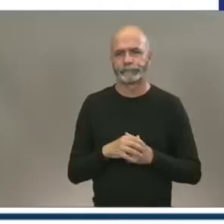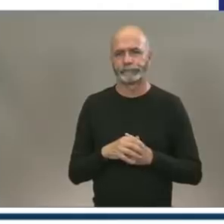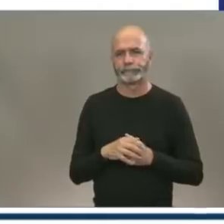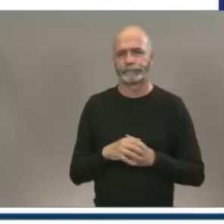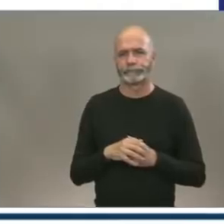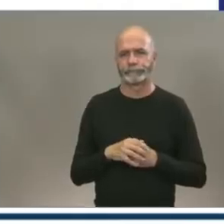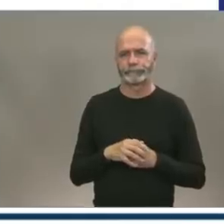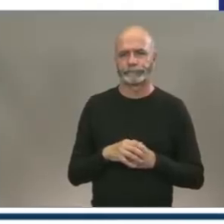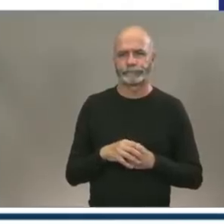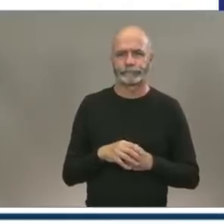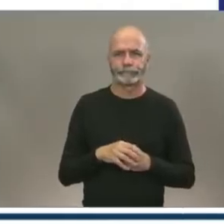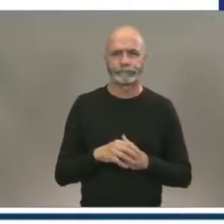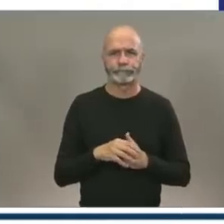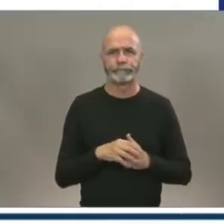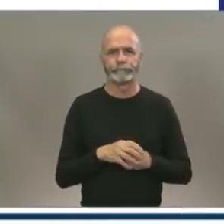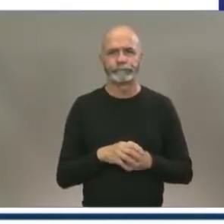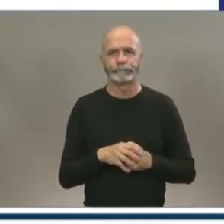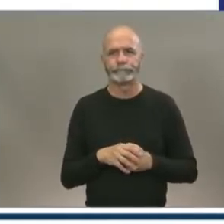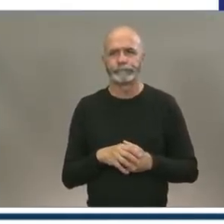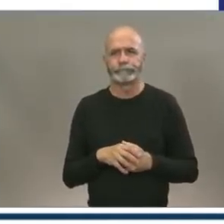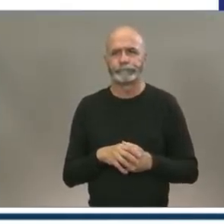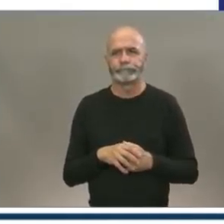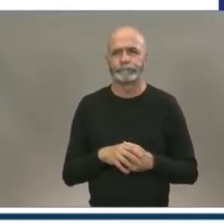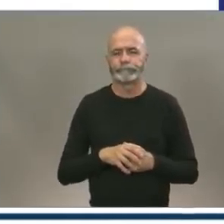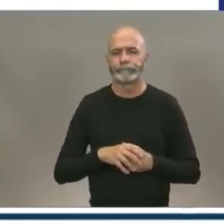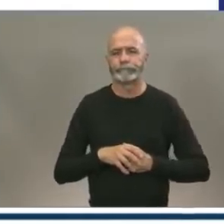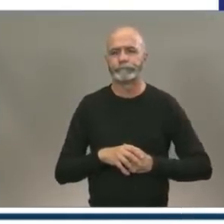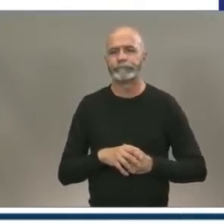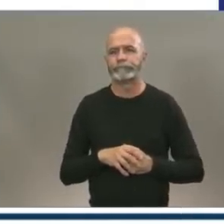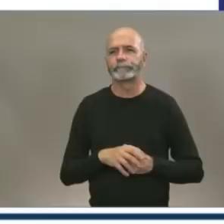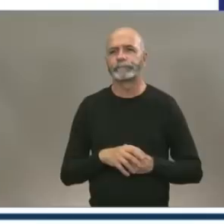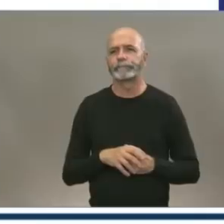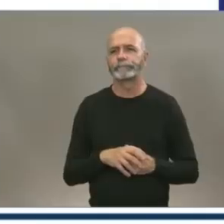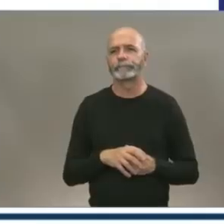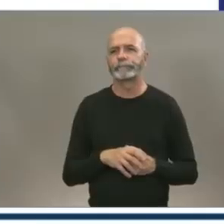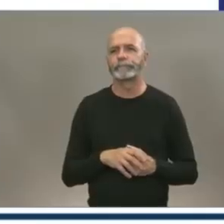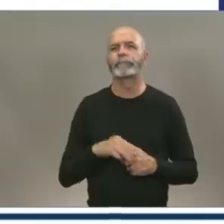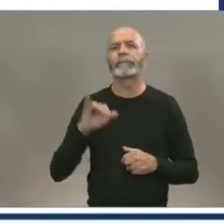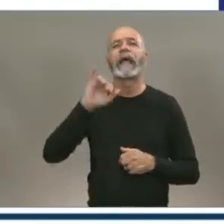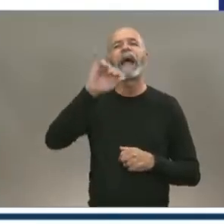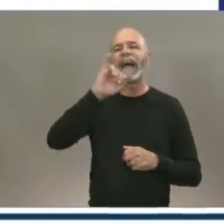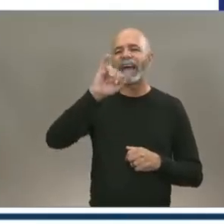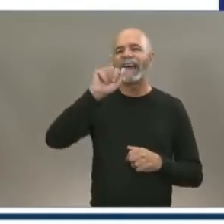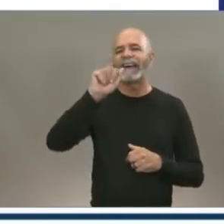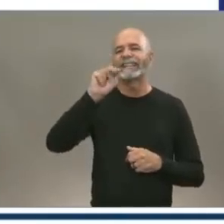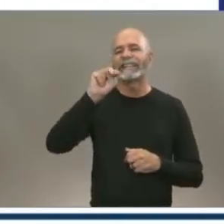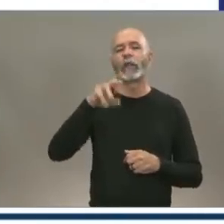Liberal leader Ian Rankin's call for proof of vaccination at all faith services, including regular?